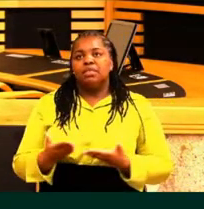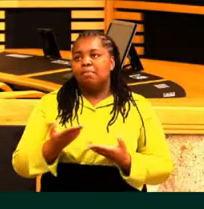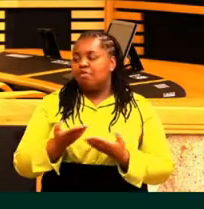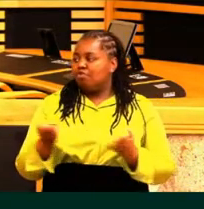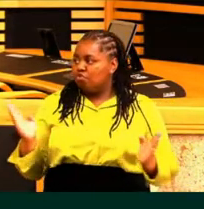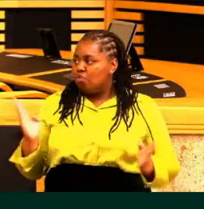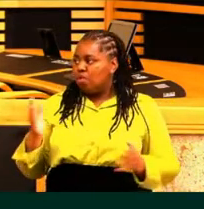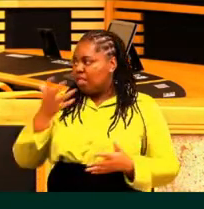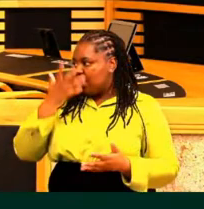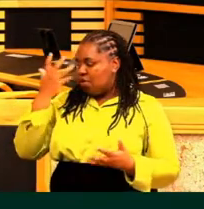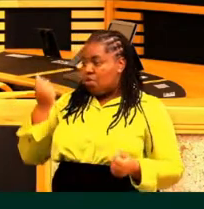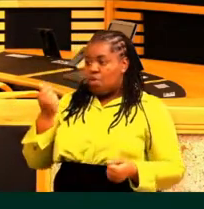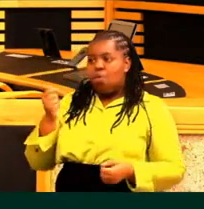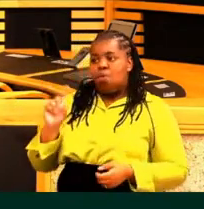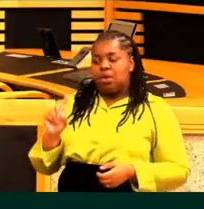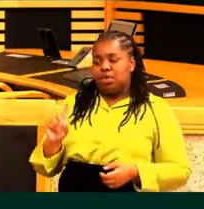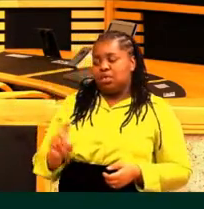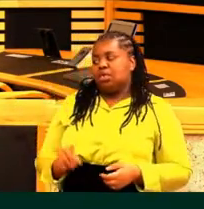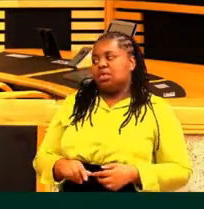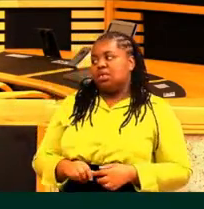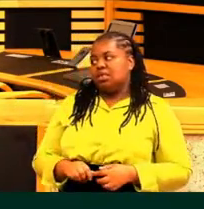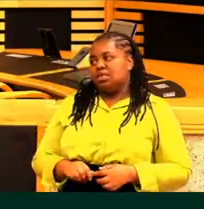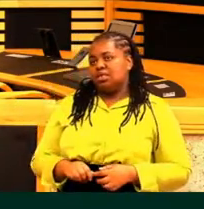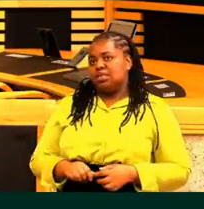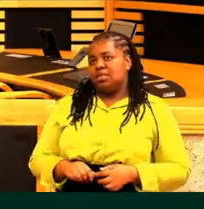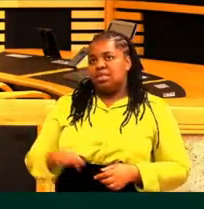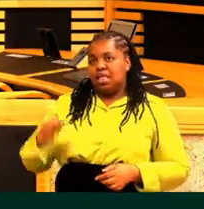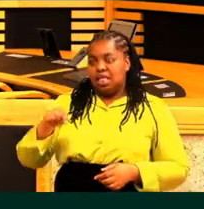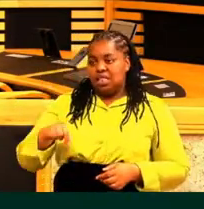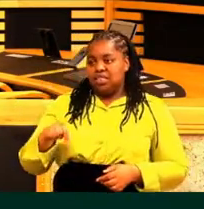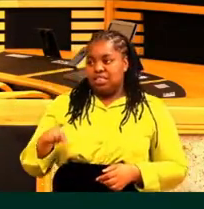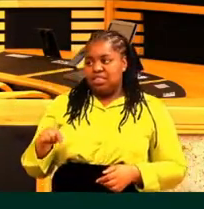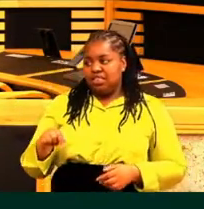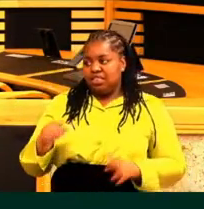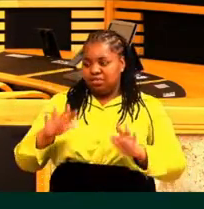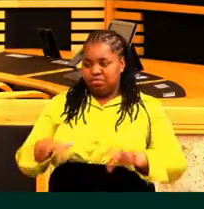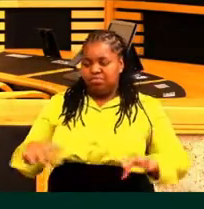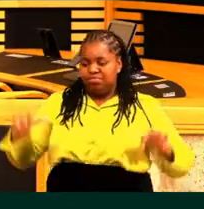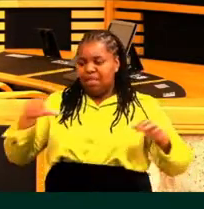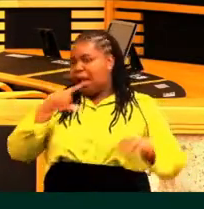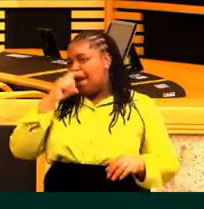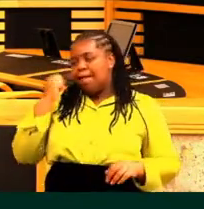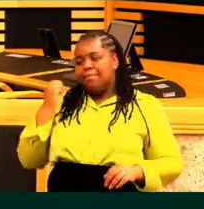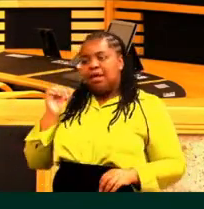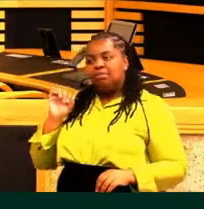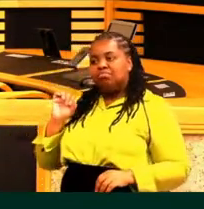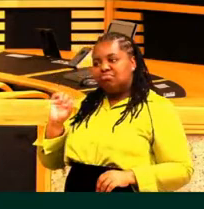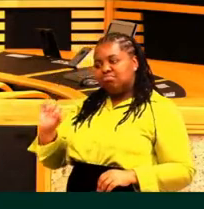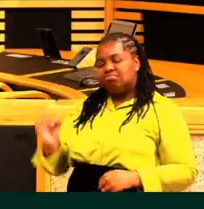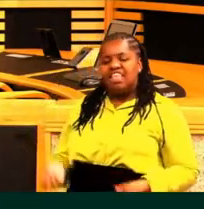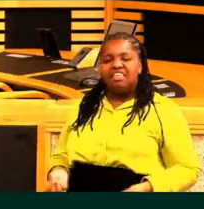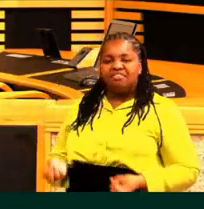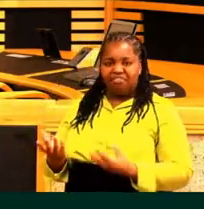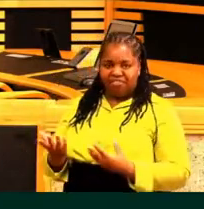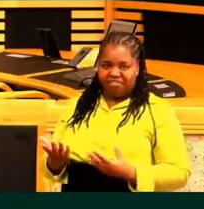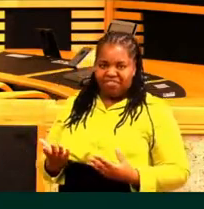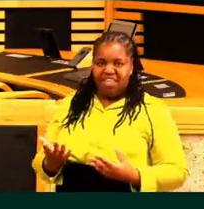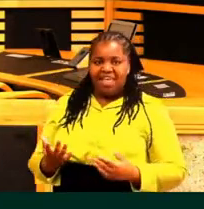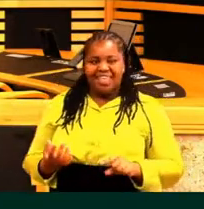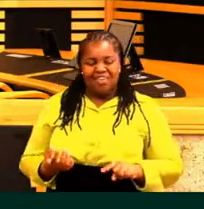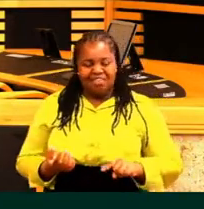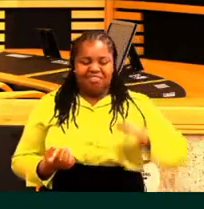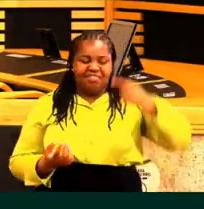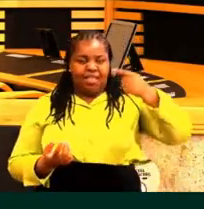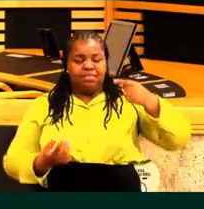they don't know that this chamber it's your way the